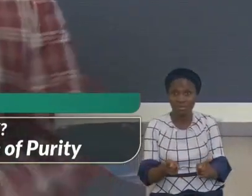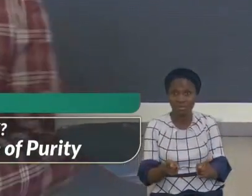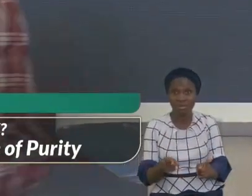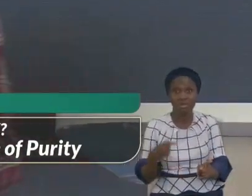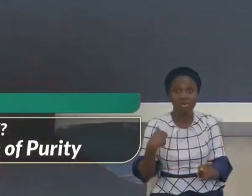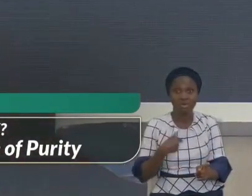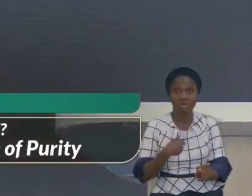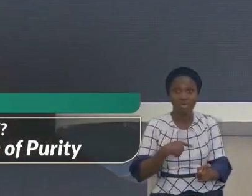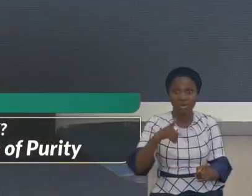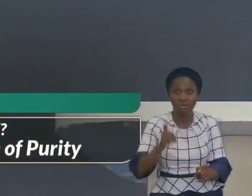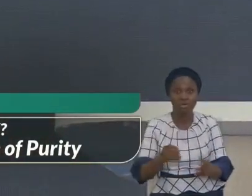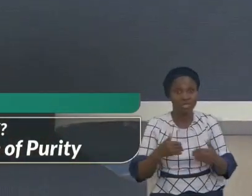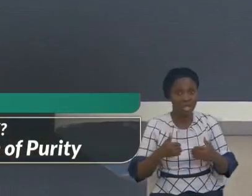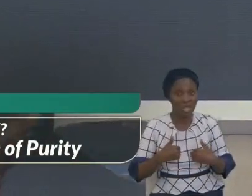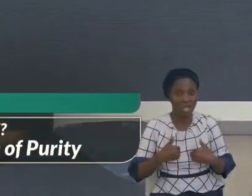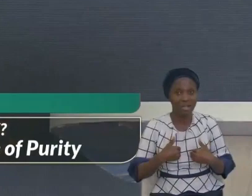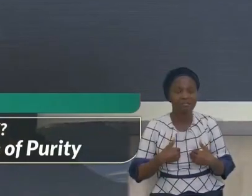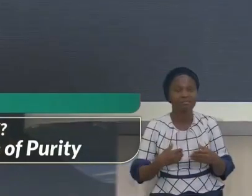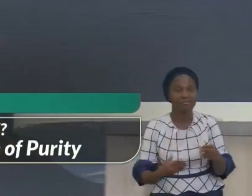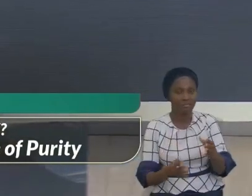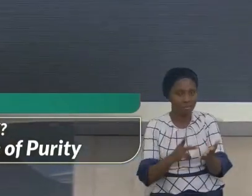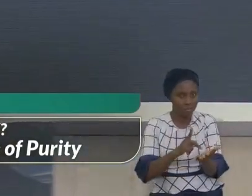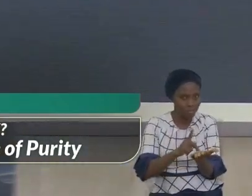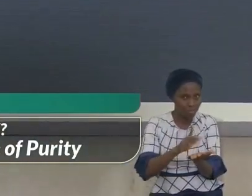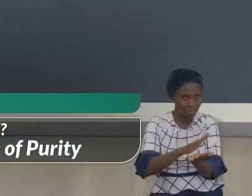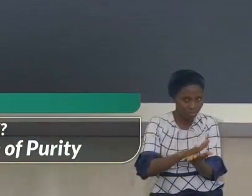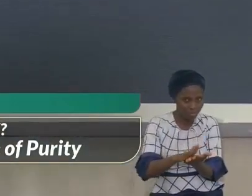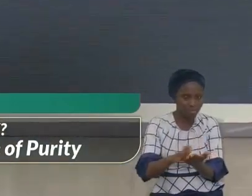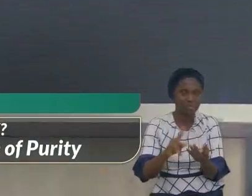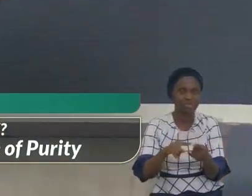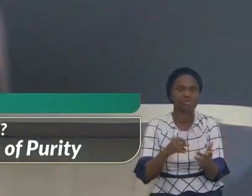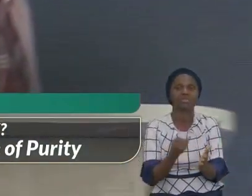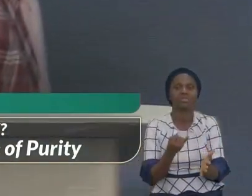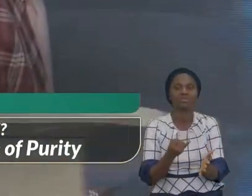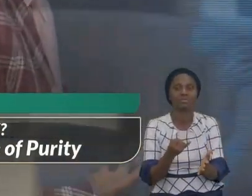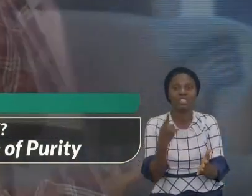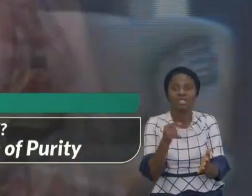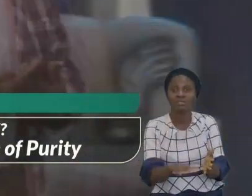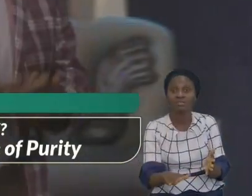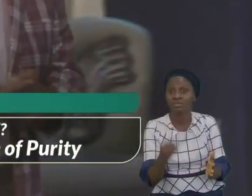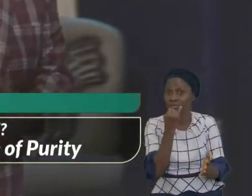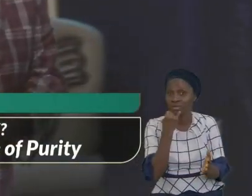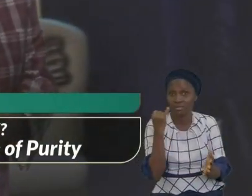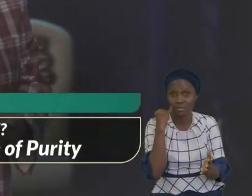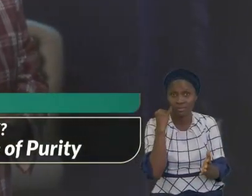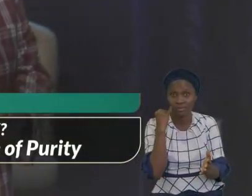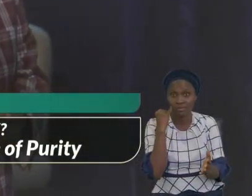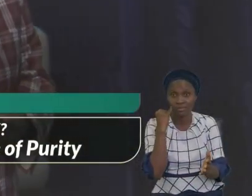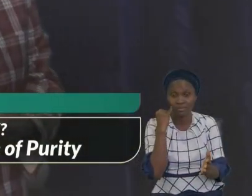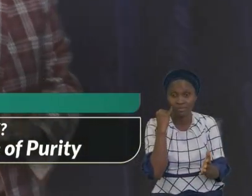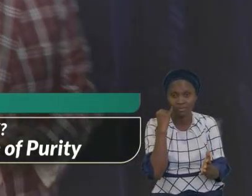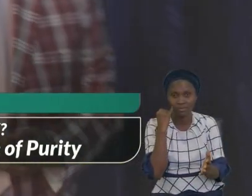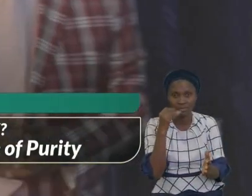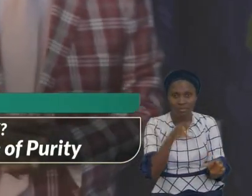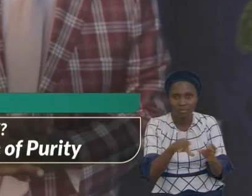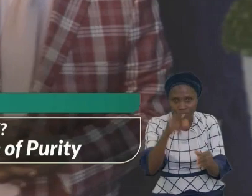The children of Israel, do you remember their story? They were thirsty and there was no water to